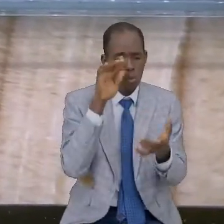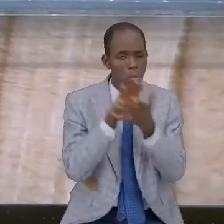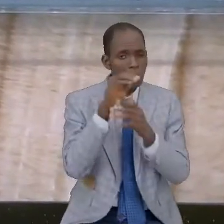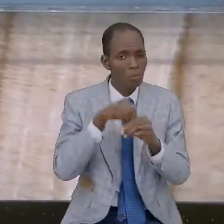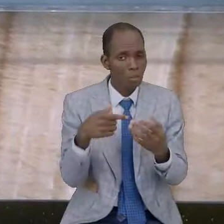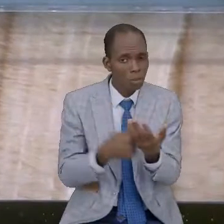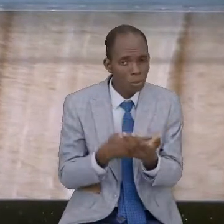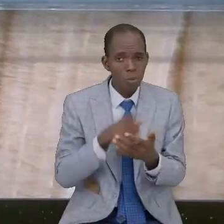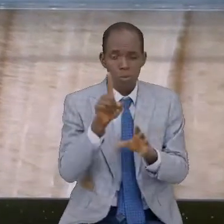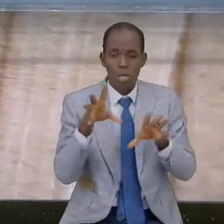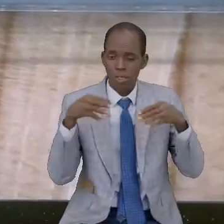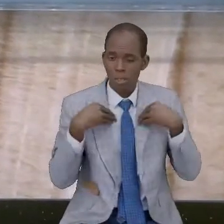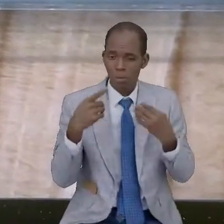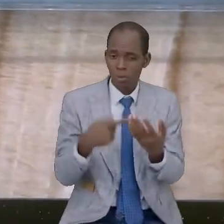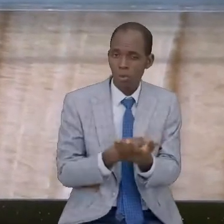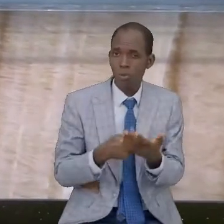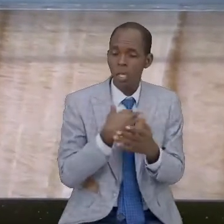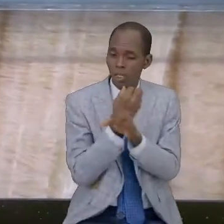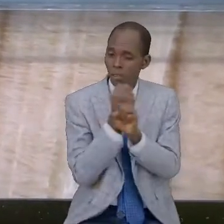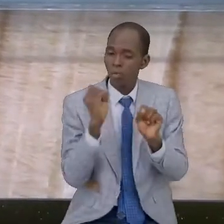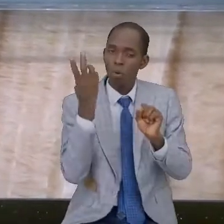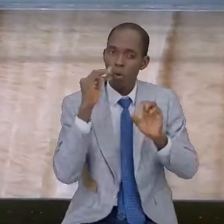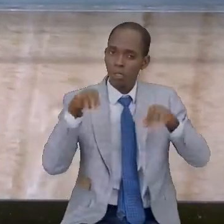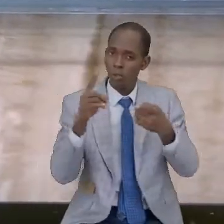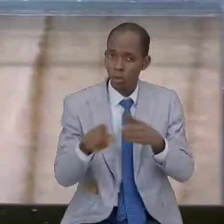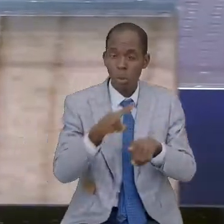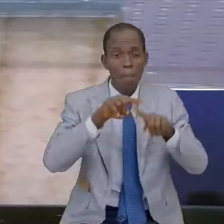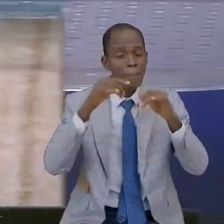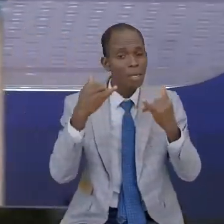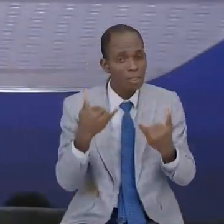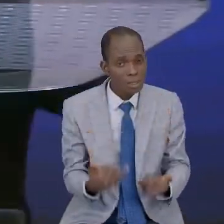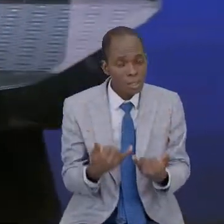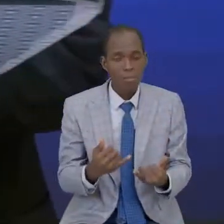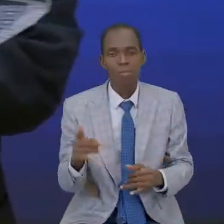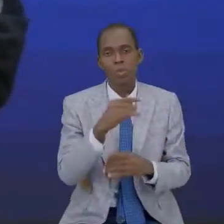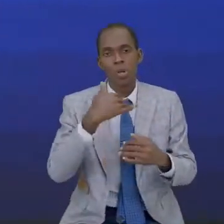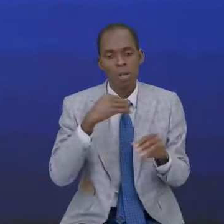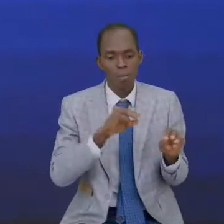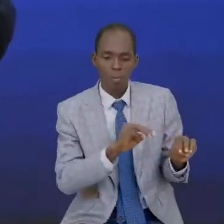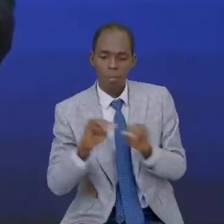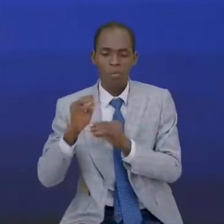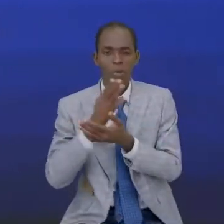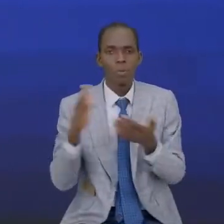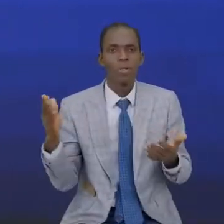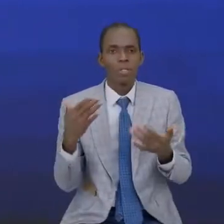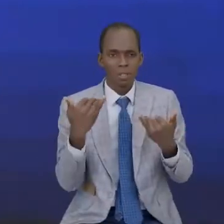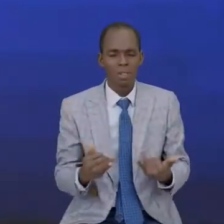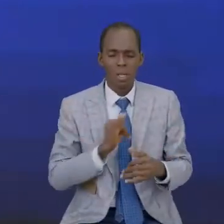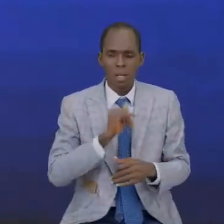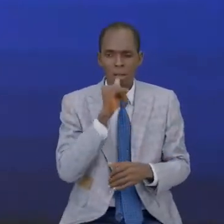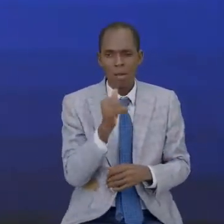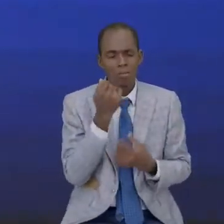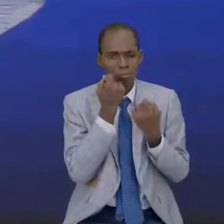you received the gospel, and salvation was given to you. But now you have turned away. And I'm wondering now, all